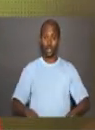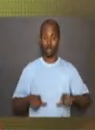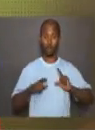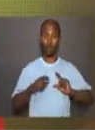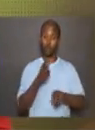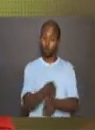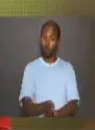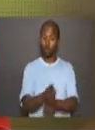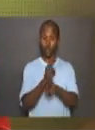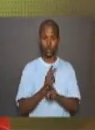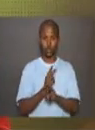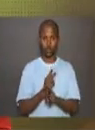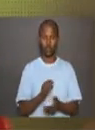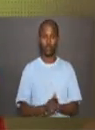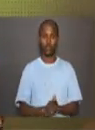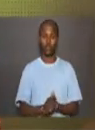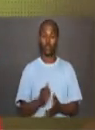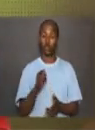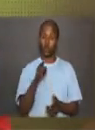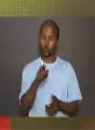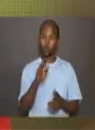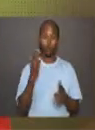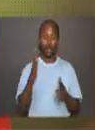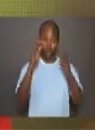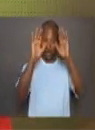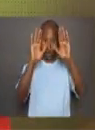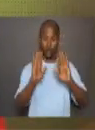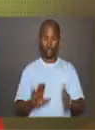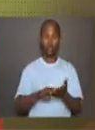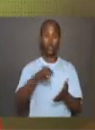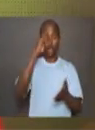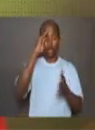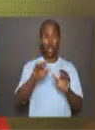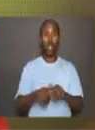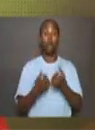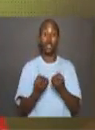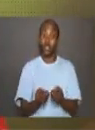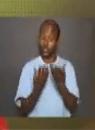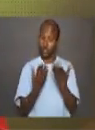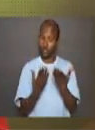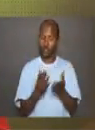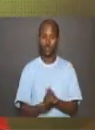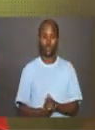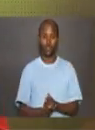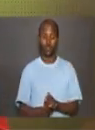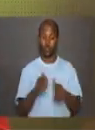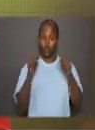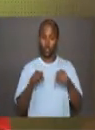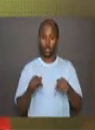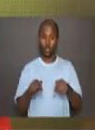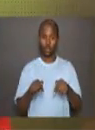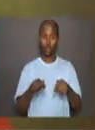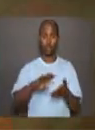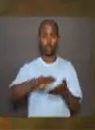paid over the life of a mortgage loan. You might be surprised to learn how much